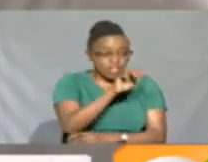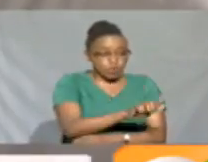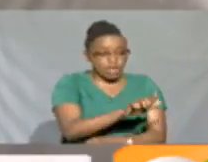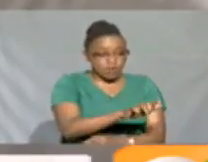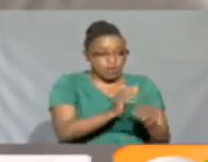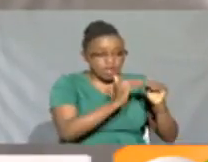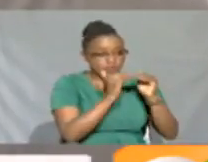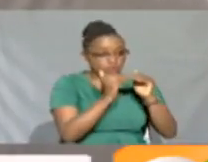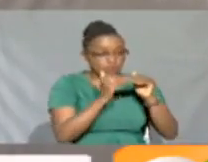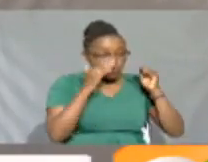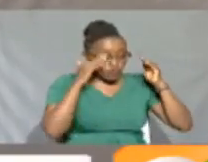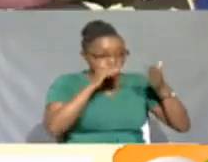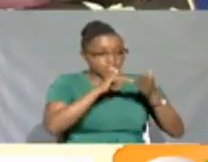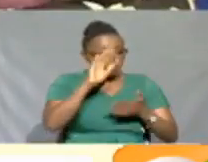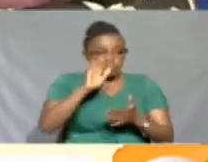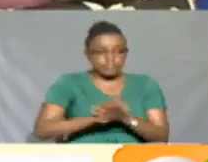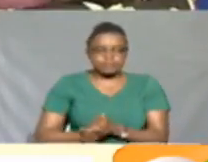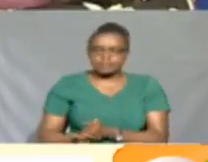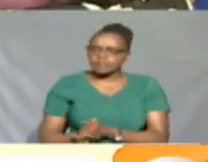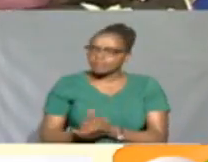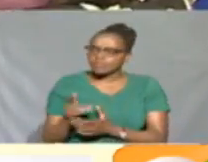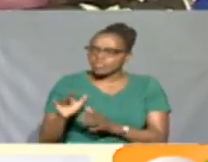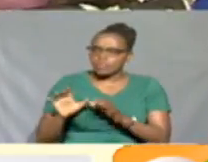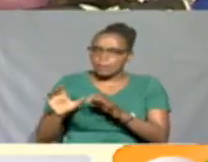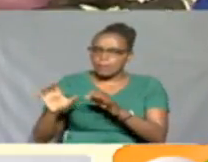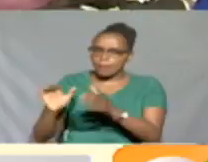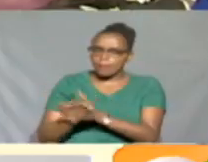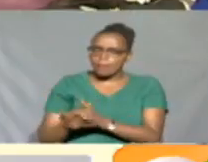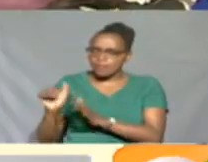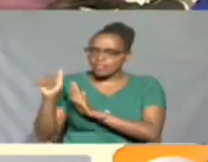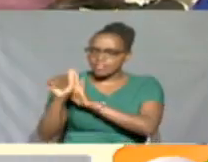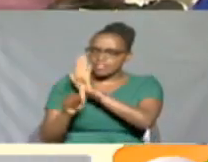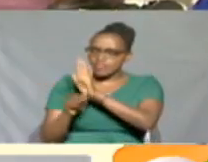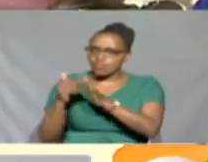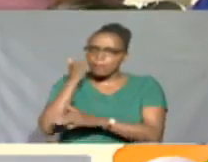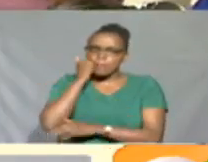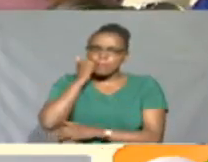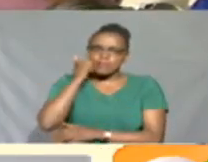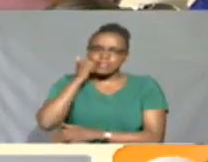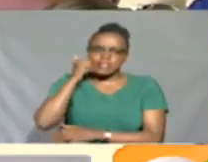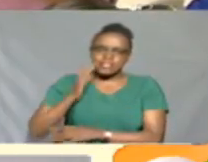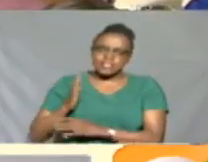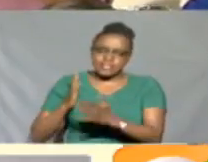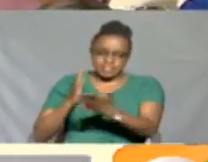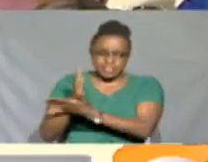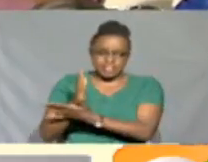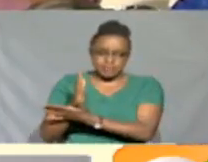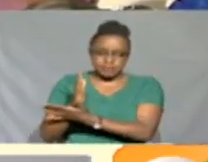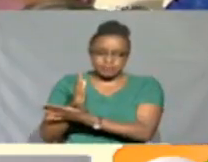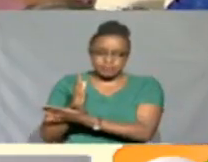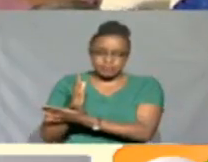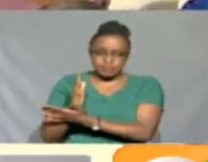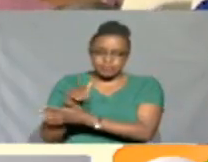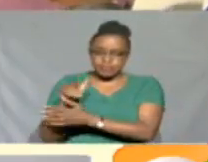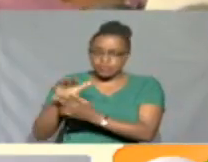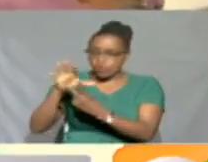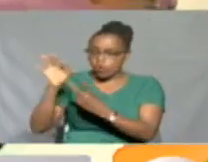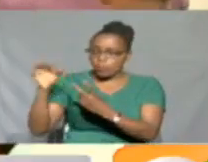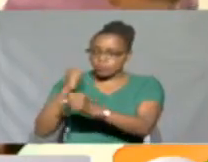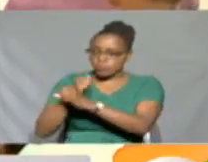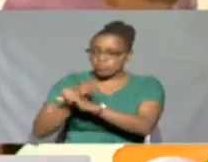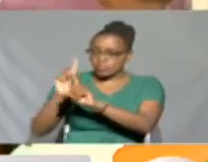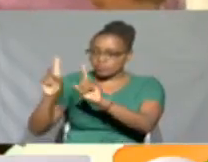at that lower level. That's right. Where we need to focus. Dr. Wamai, you've been really pushing for this agenda for patients' rights. Do those options